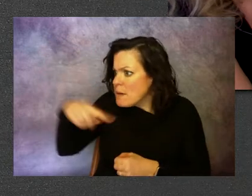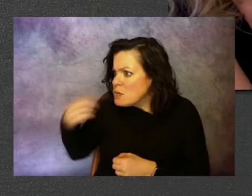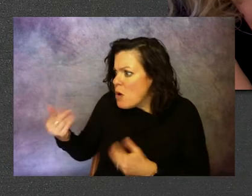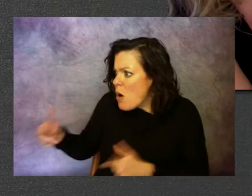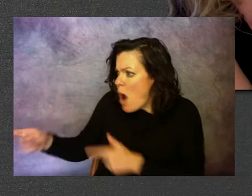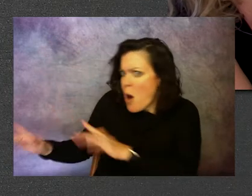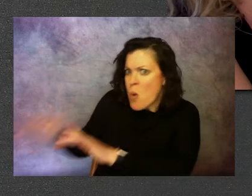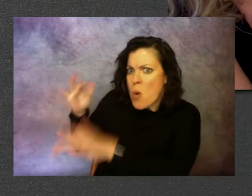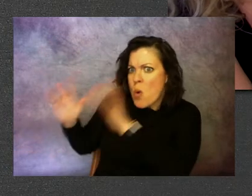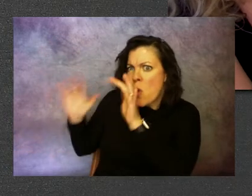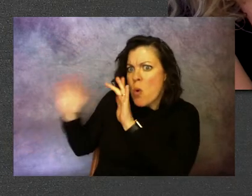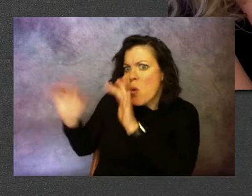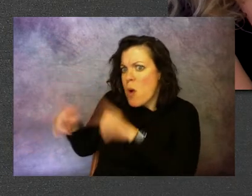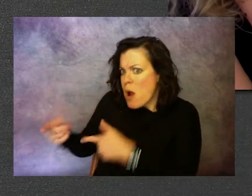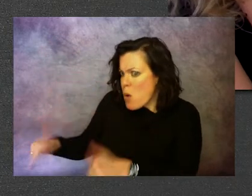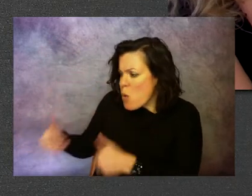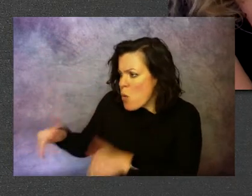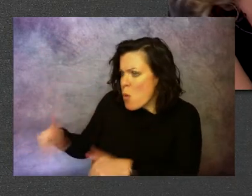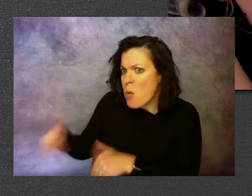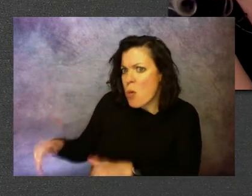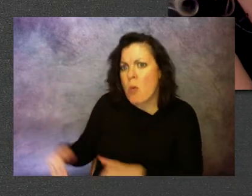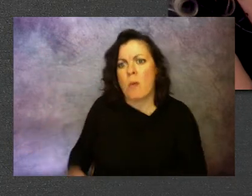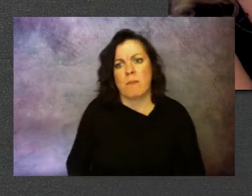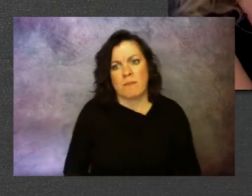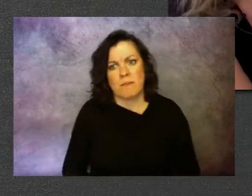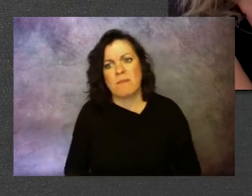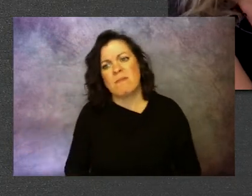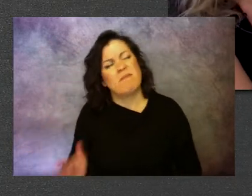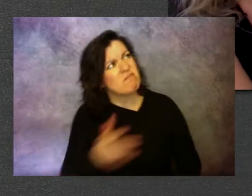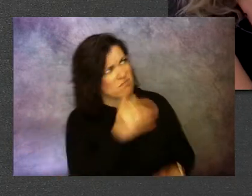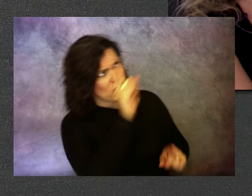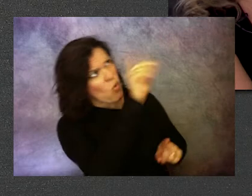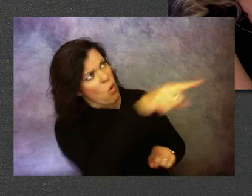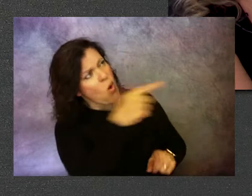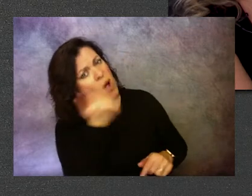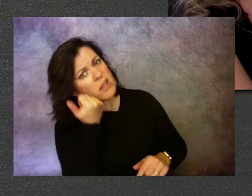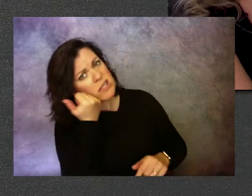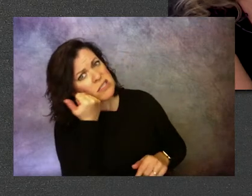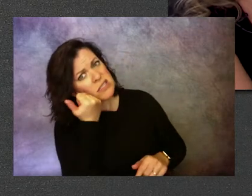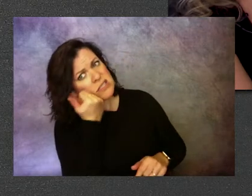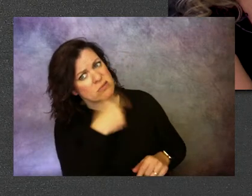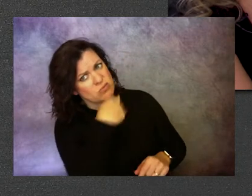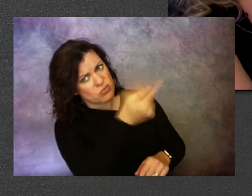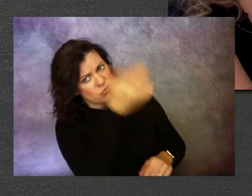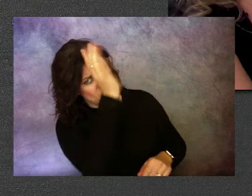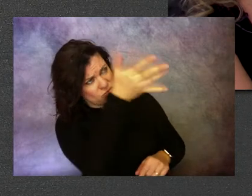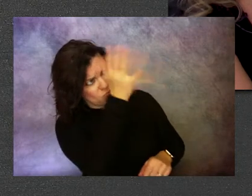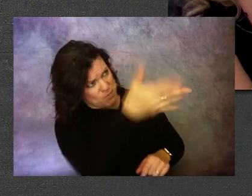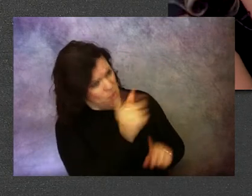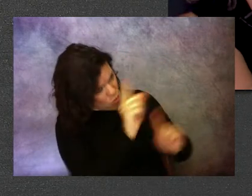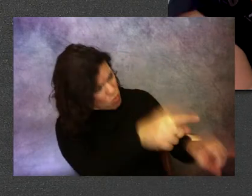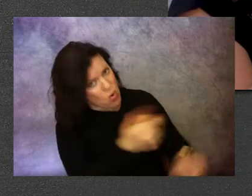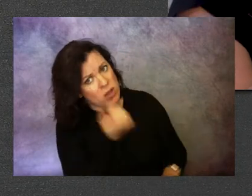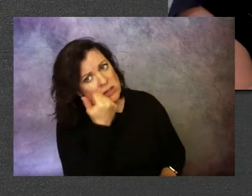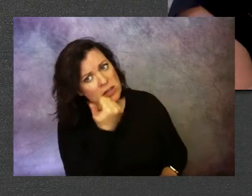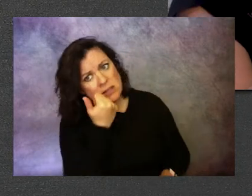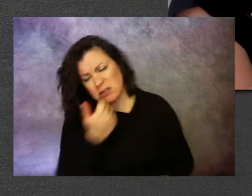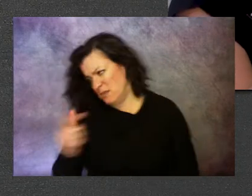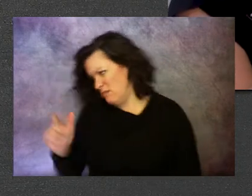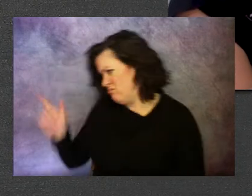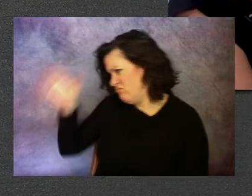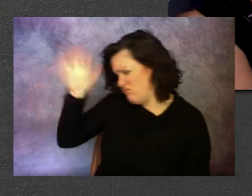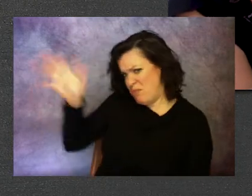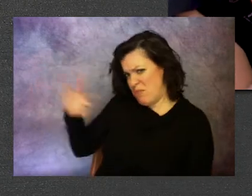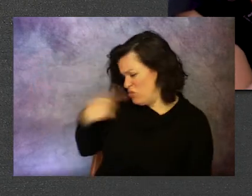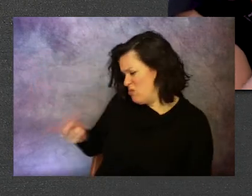tusk, said Wilbur. You'll have to go to the dentist. I don't want to go to the dentist, said